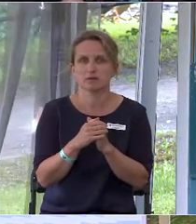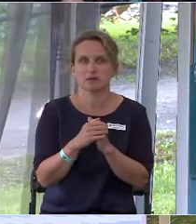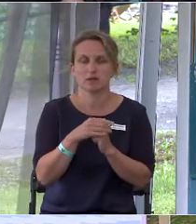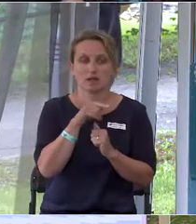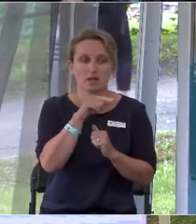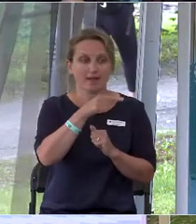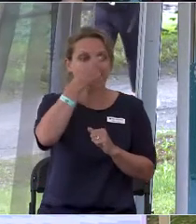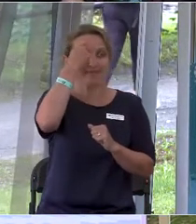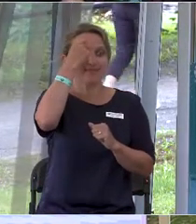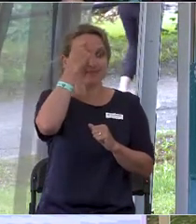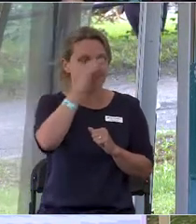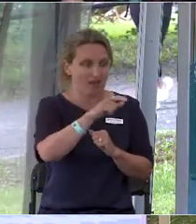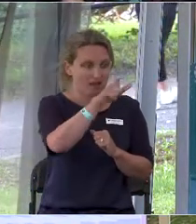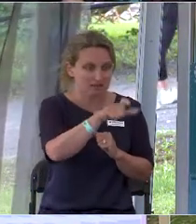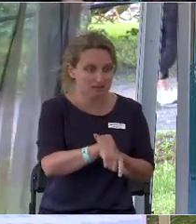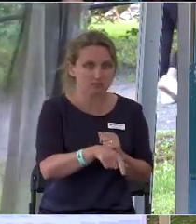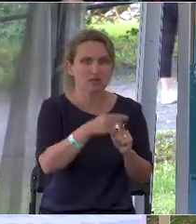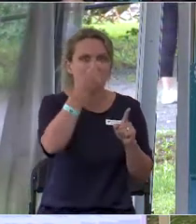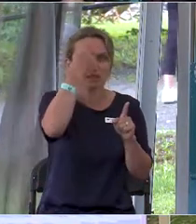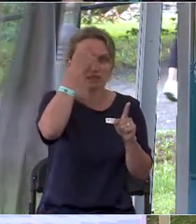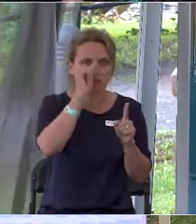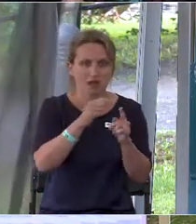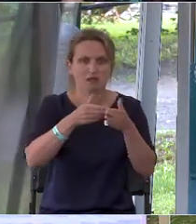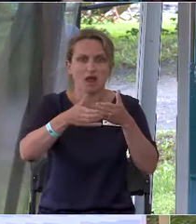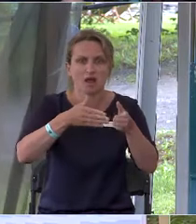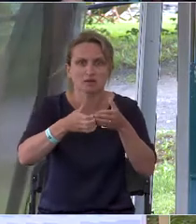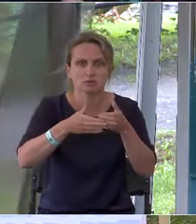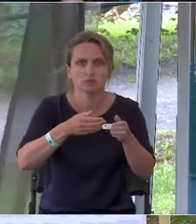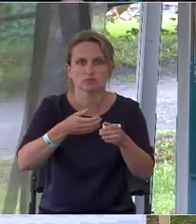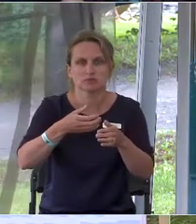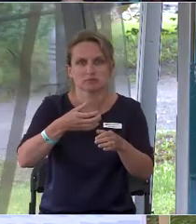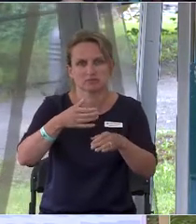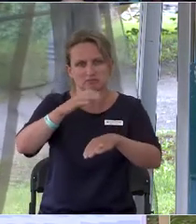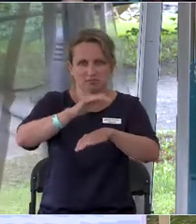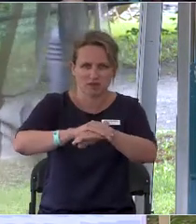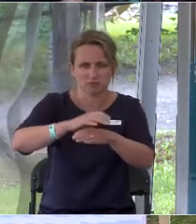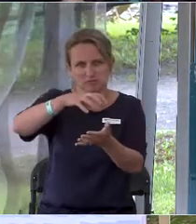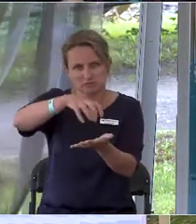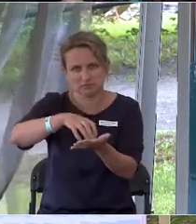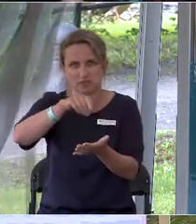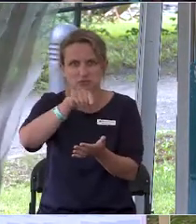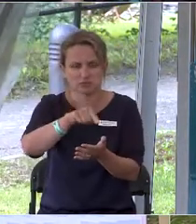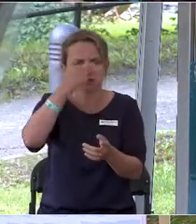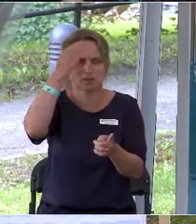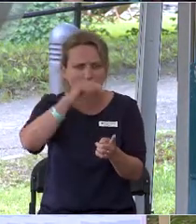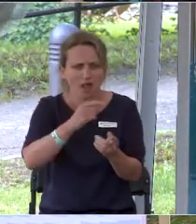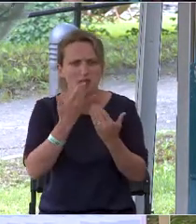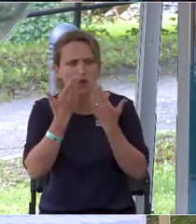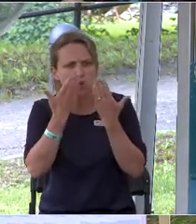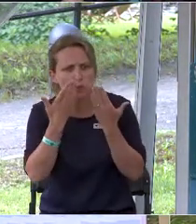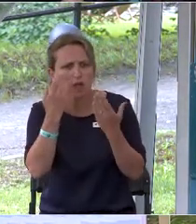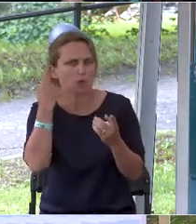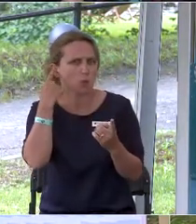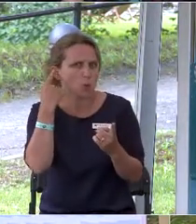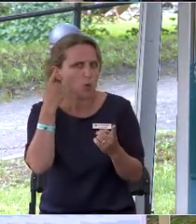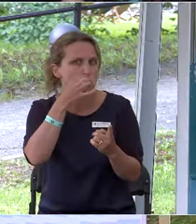know something about this person, you don't know something about this institution. You have to come back and get to the right thing, and you're aware of it, you have heard something about